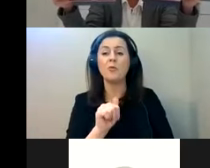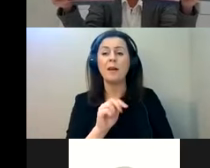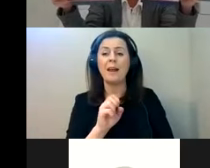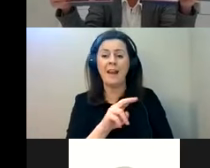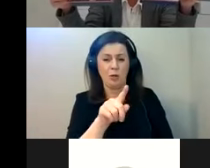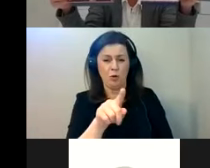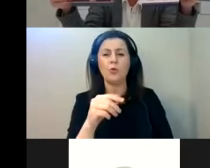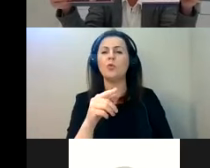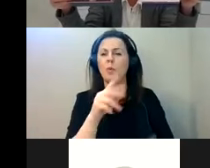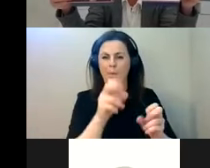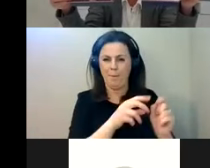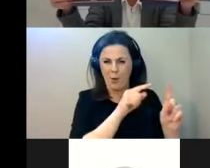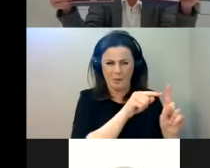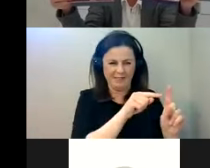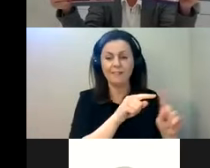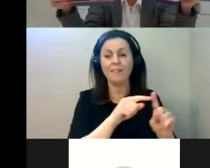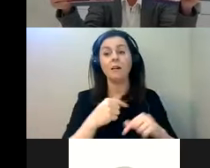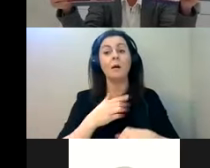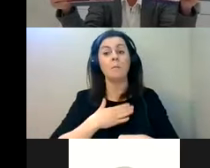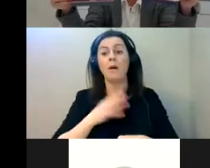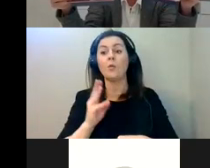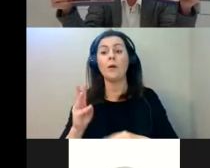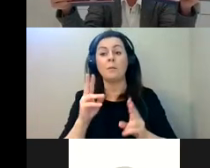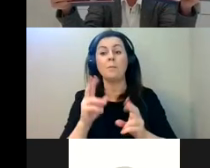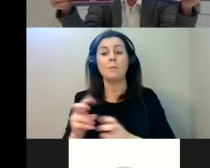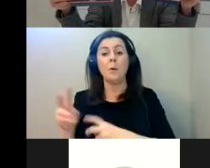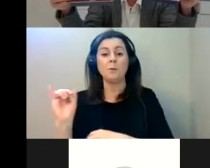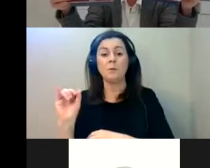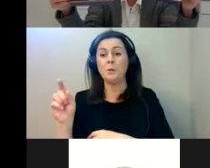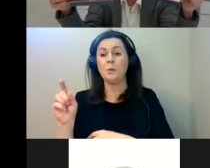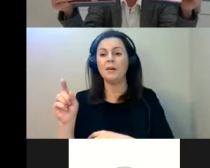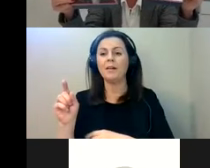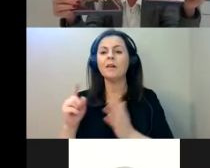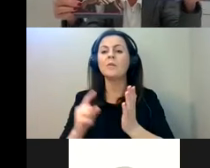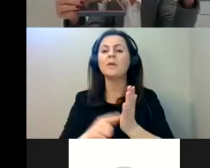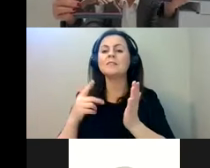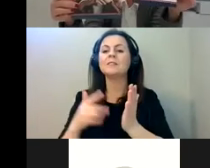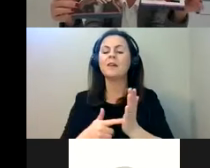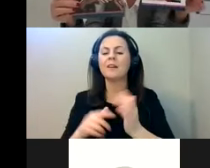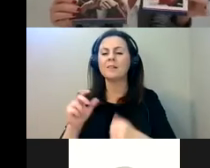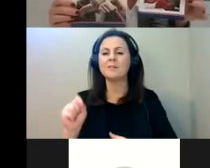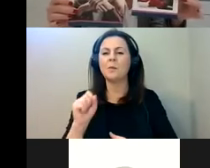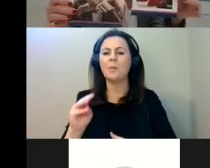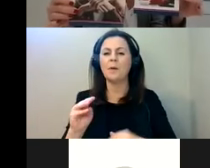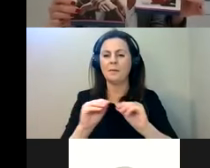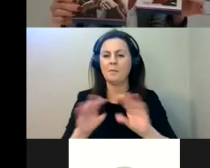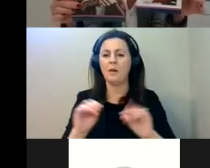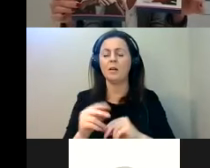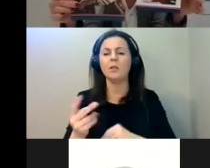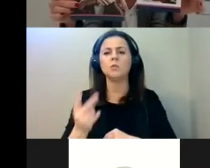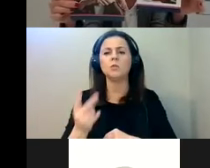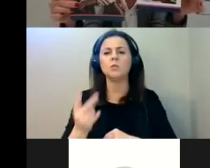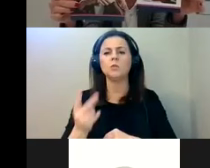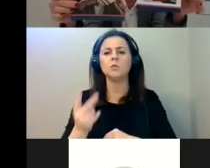it hosted on my website as well, and every once in a while I put it out on social media, are these two wonderful brochures